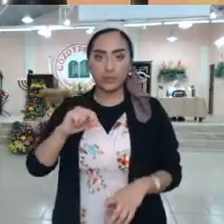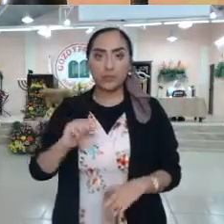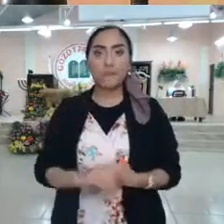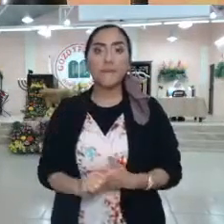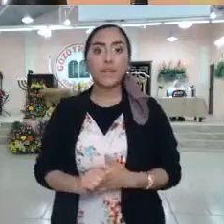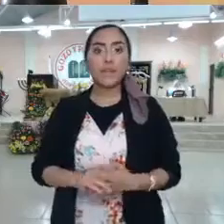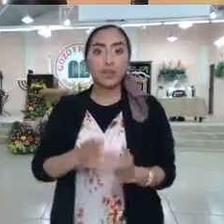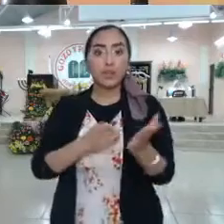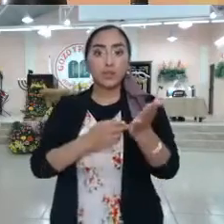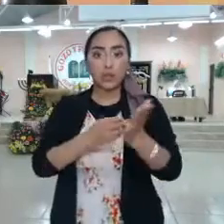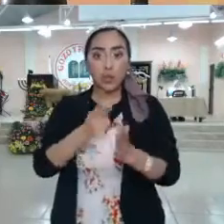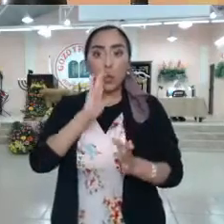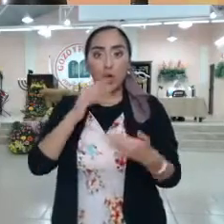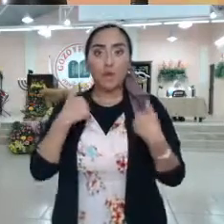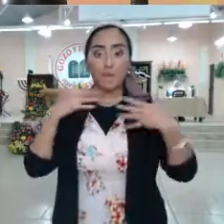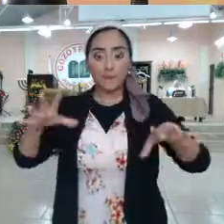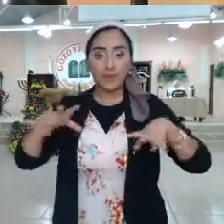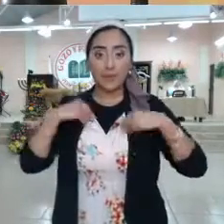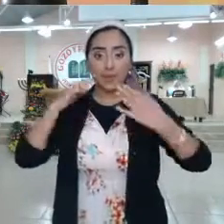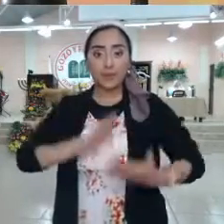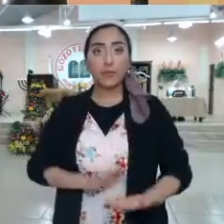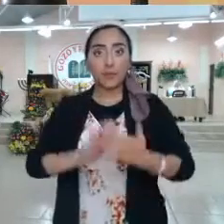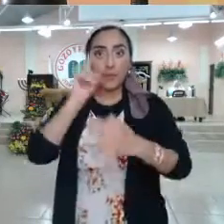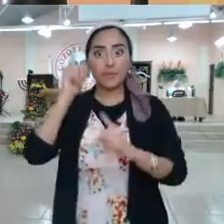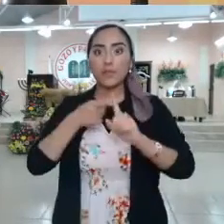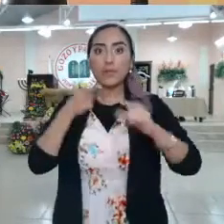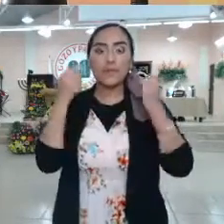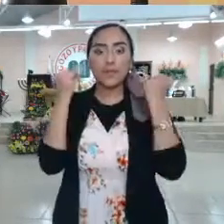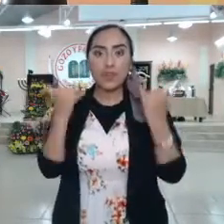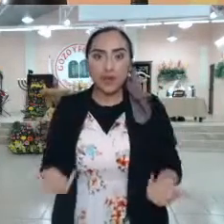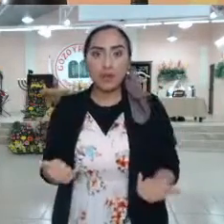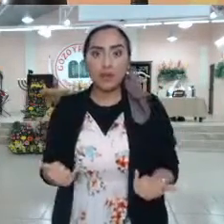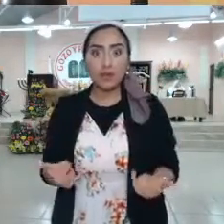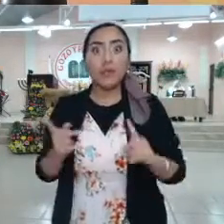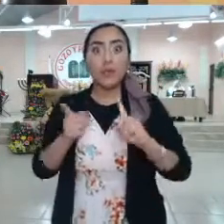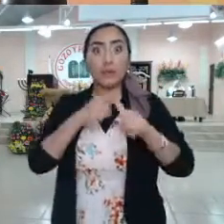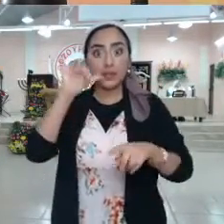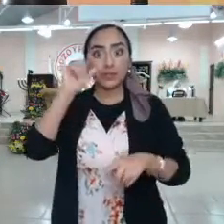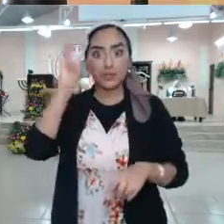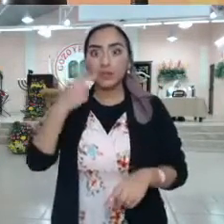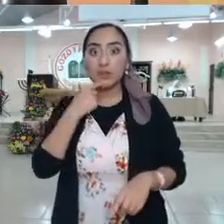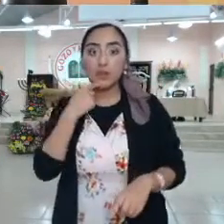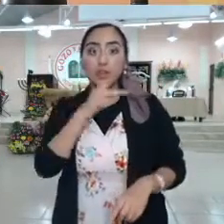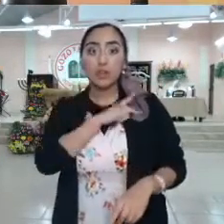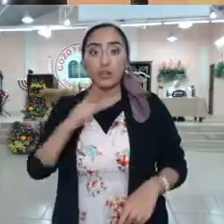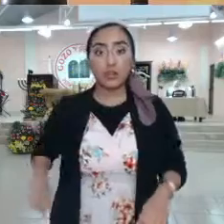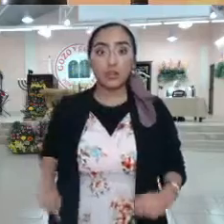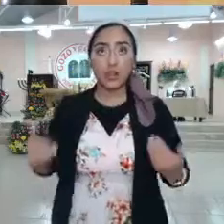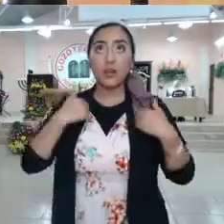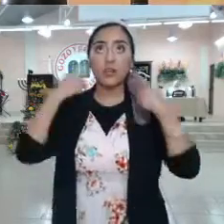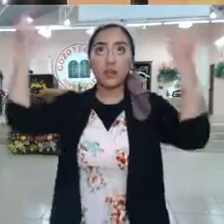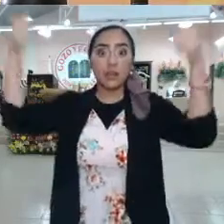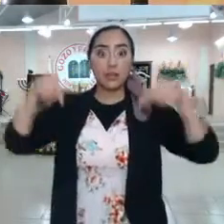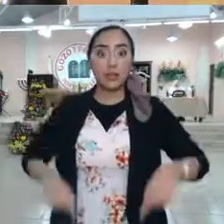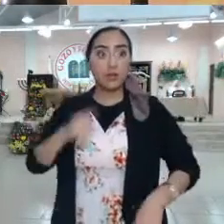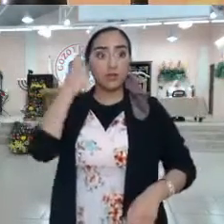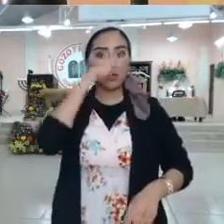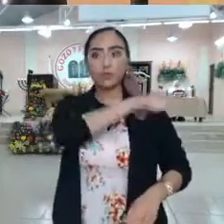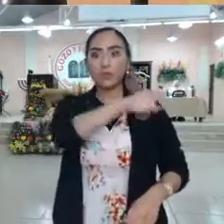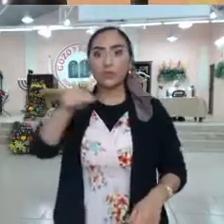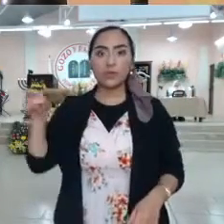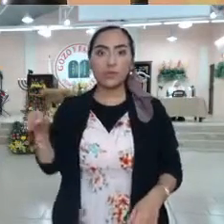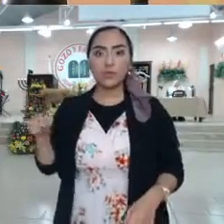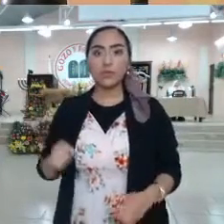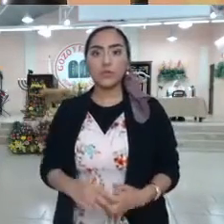no. íntegros The serán complete will aceptados be ante su accepted presencia in desde his ya, presence from porque now, Yahshua lo dice, because el Joshua reino ha says it, bajado, the ha kingdom venido a has come vosotros. to